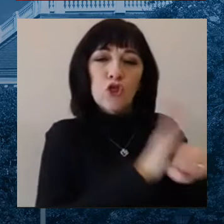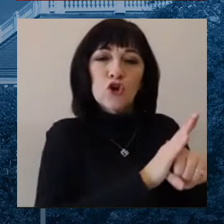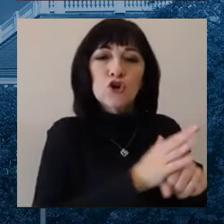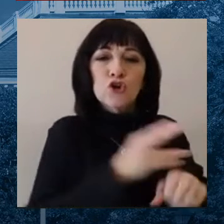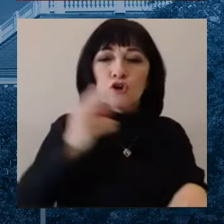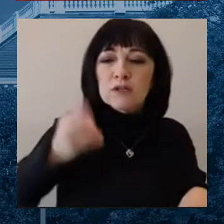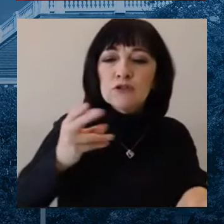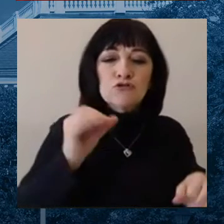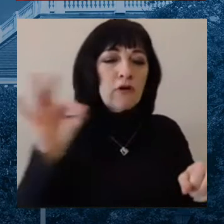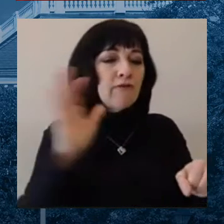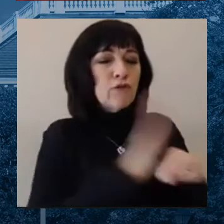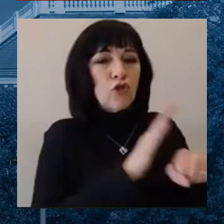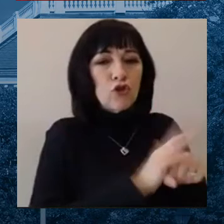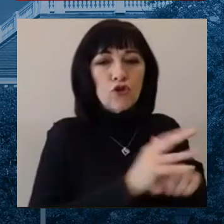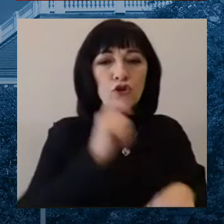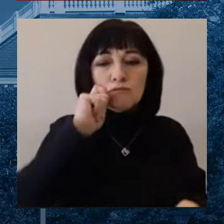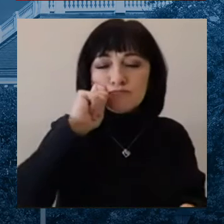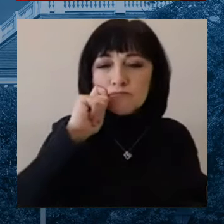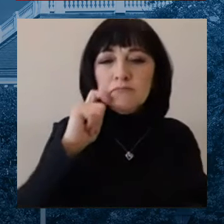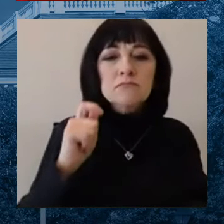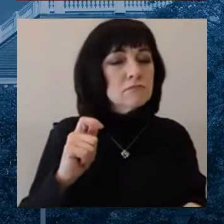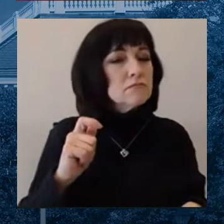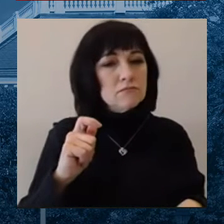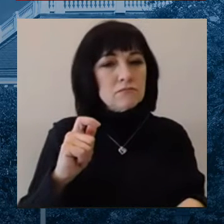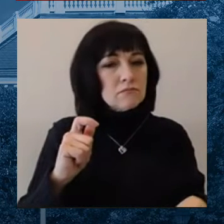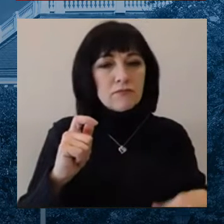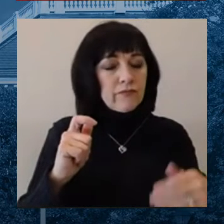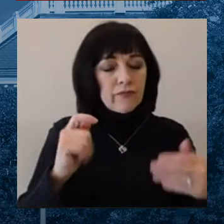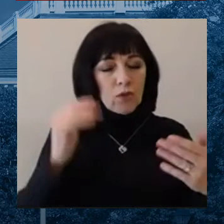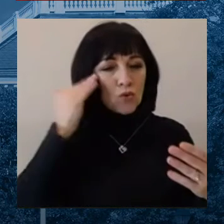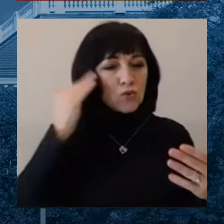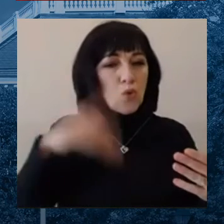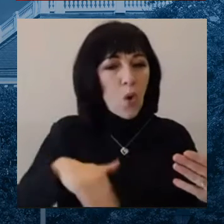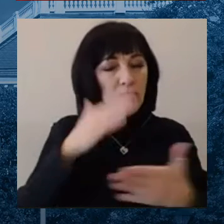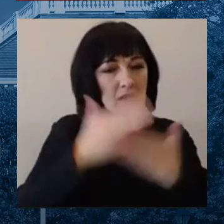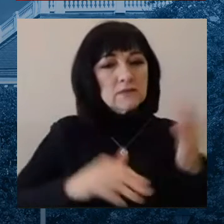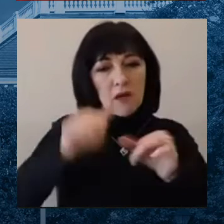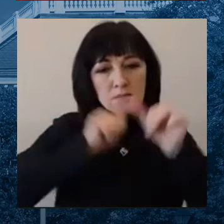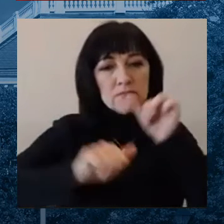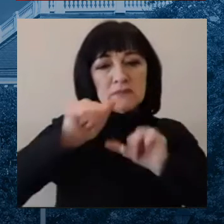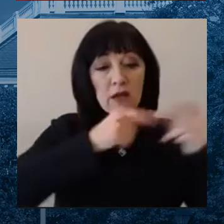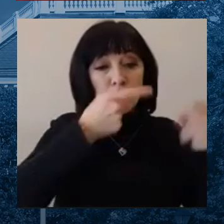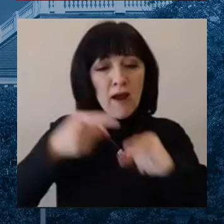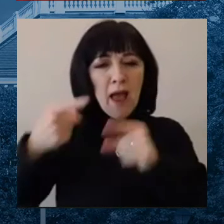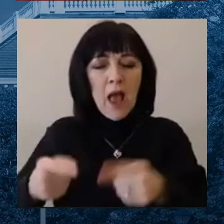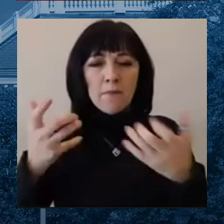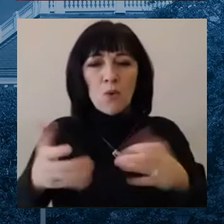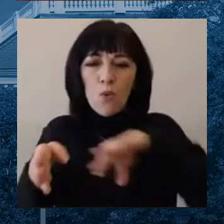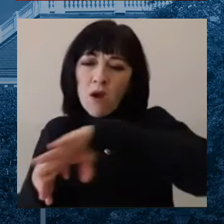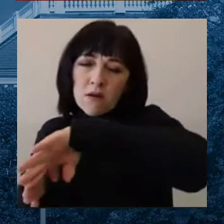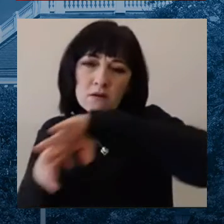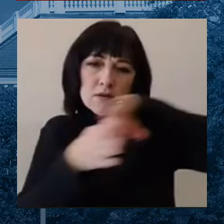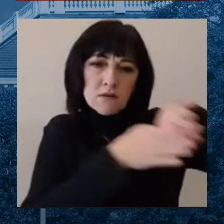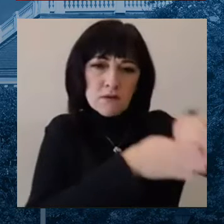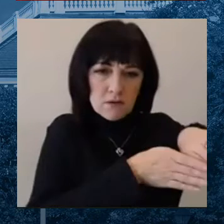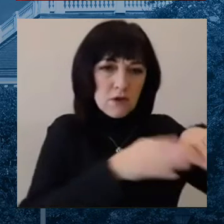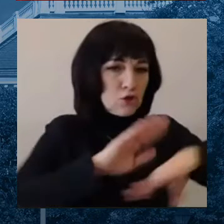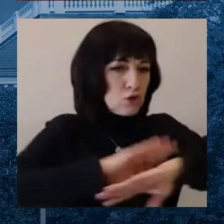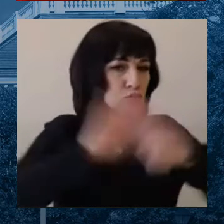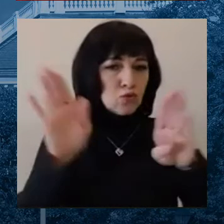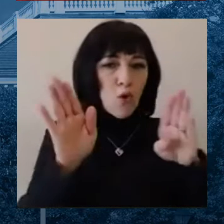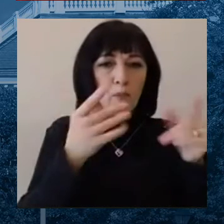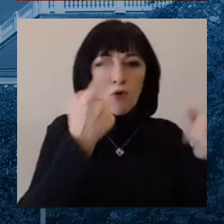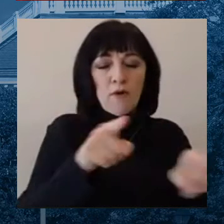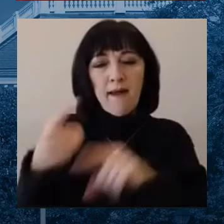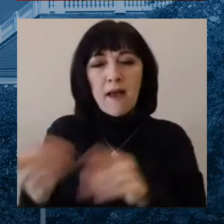days and some better days with the present, so that we can move forward in a positive direction. And thank you for